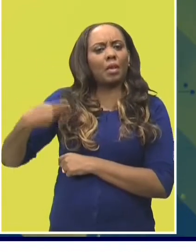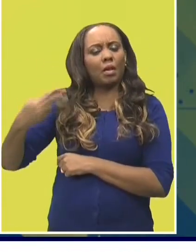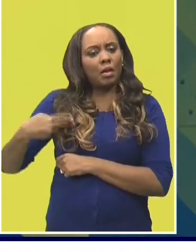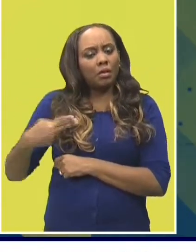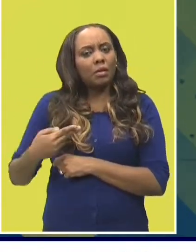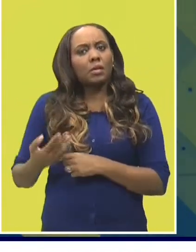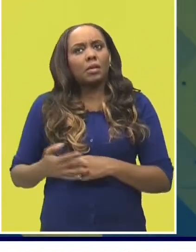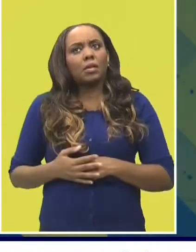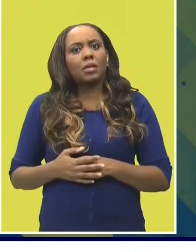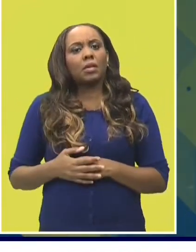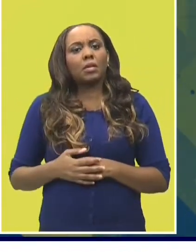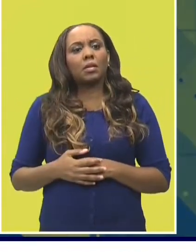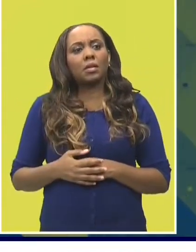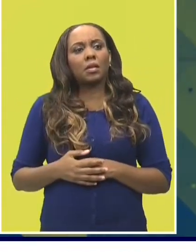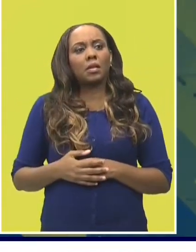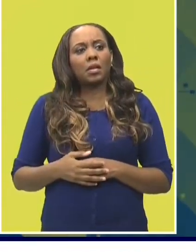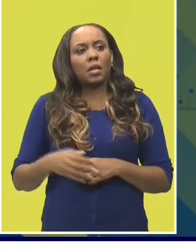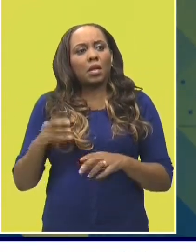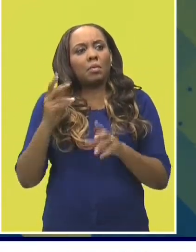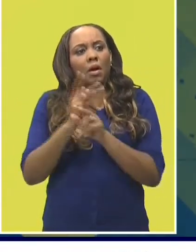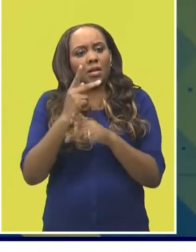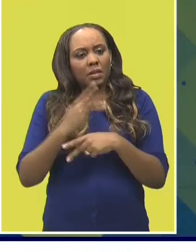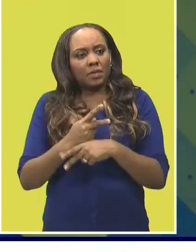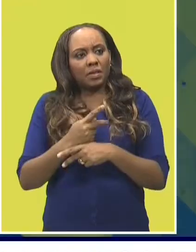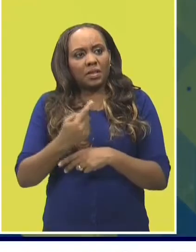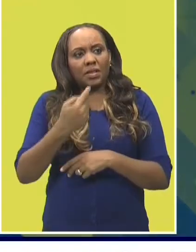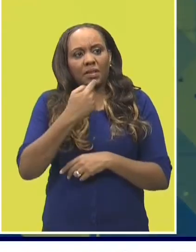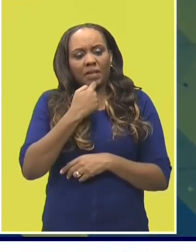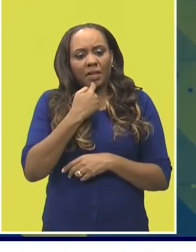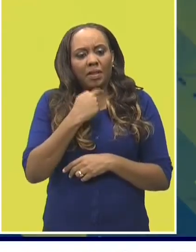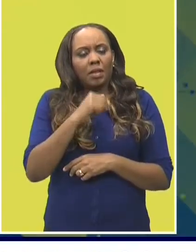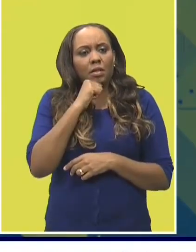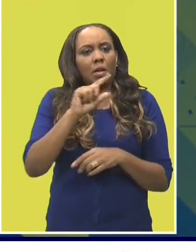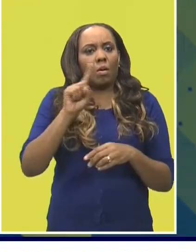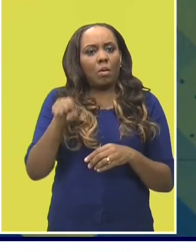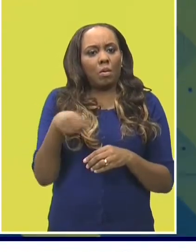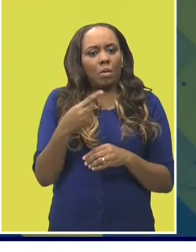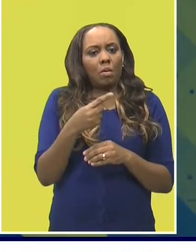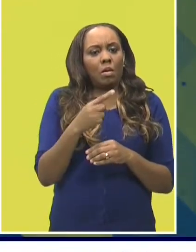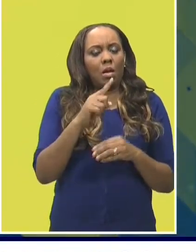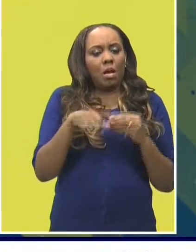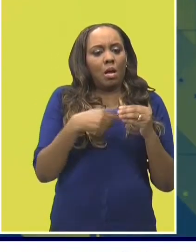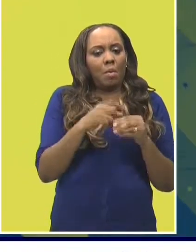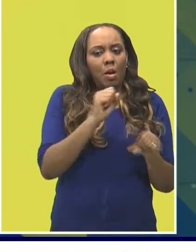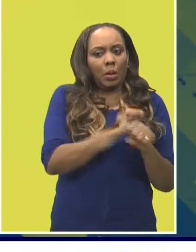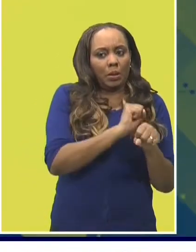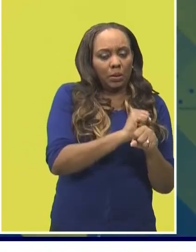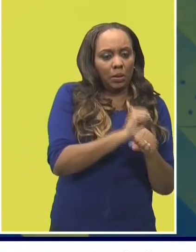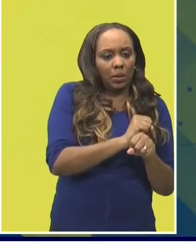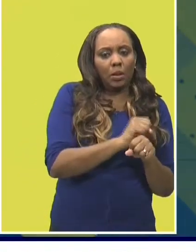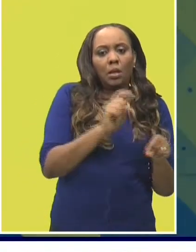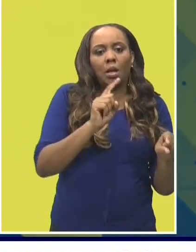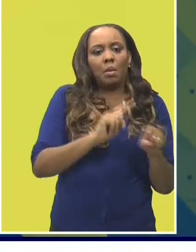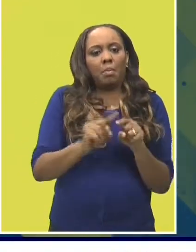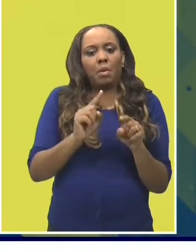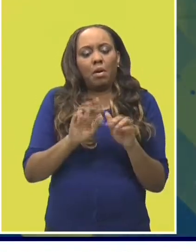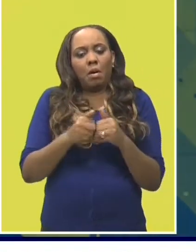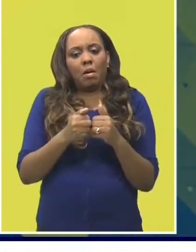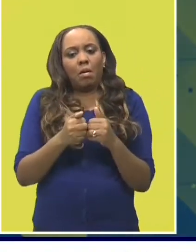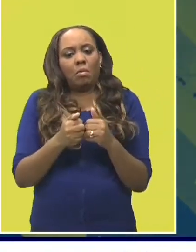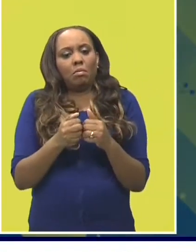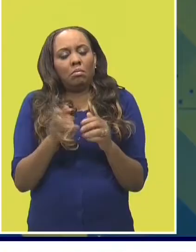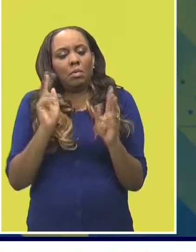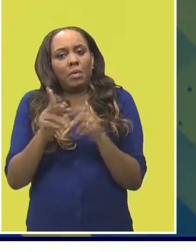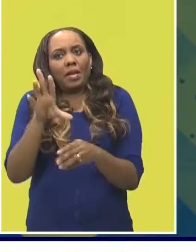this has been productivity, which in this instance not only refers to returns on labor, but also returns on invested